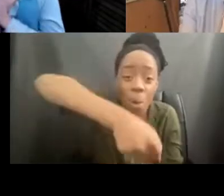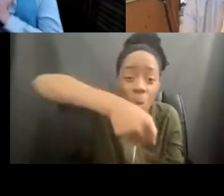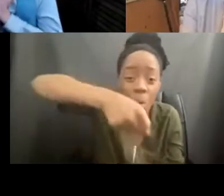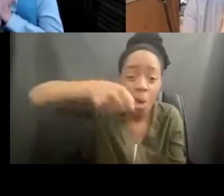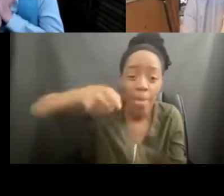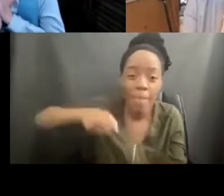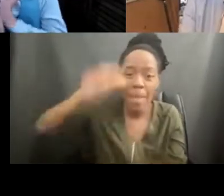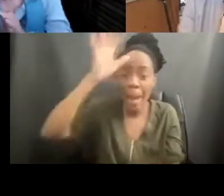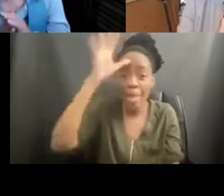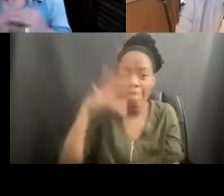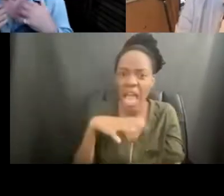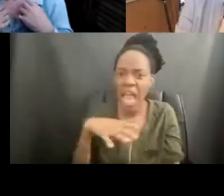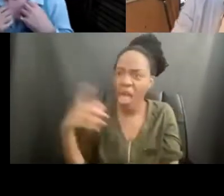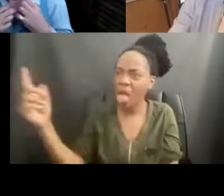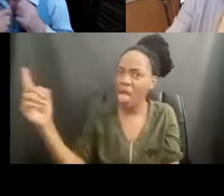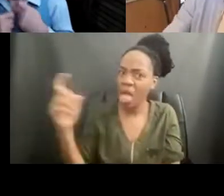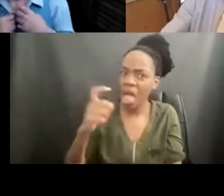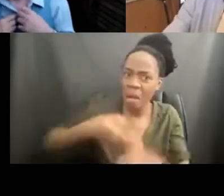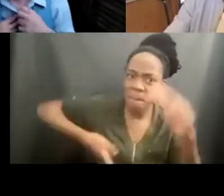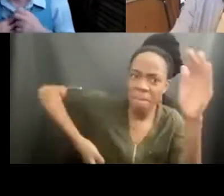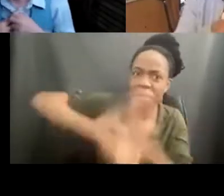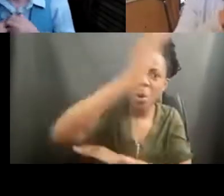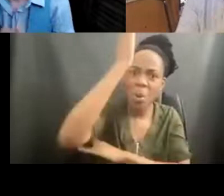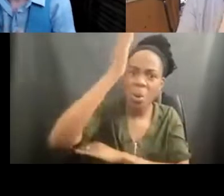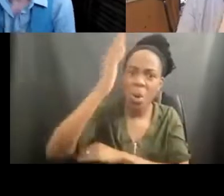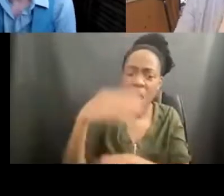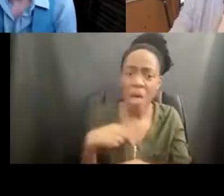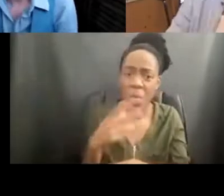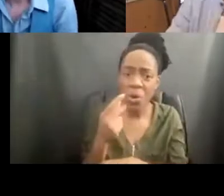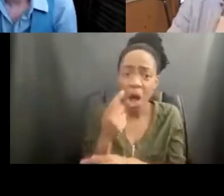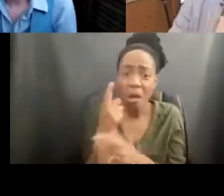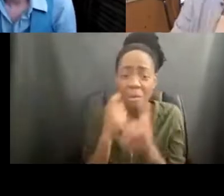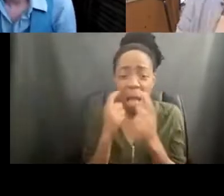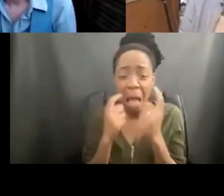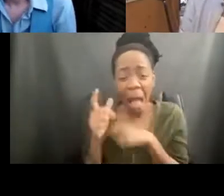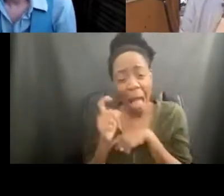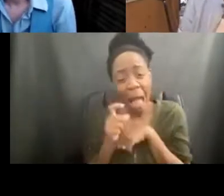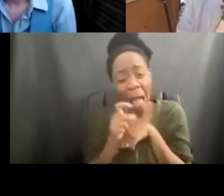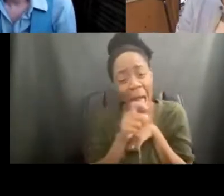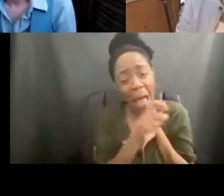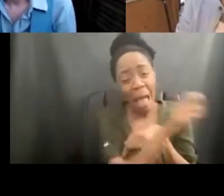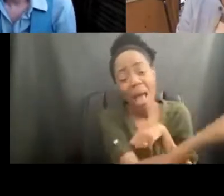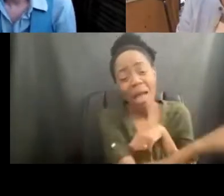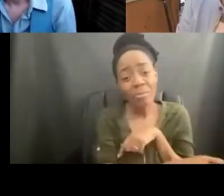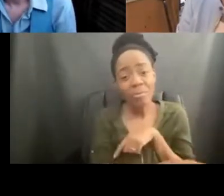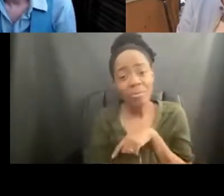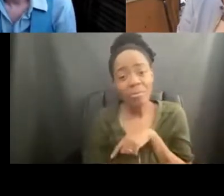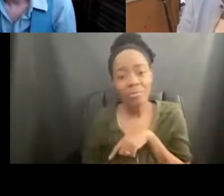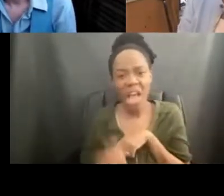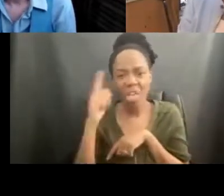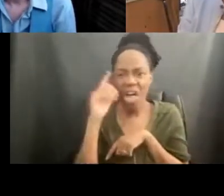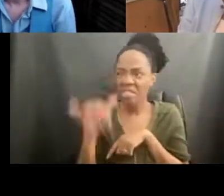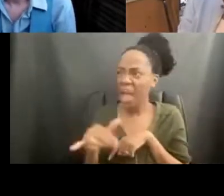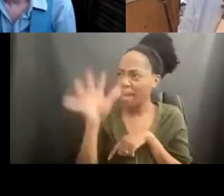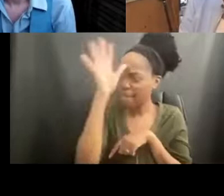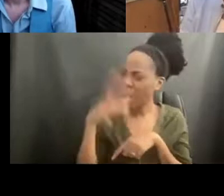that dog and the dog went, ow, ow, ow, ow, ow, ow, and off he ran. And I thought that was the world's worst man,